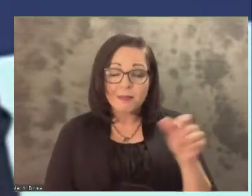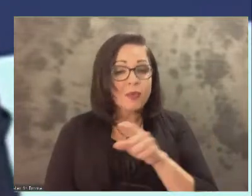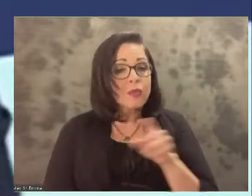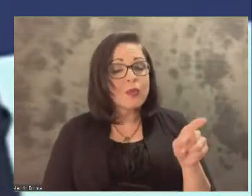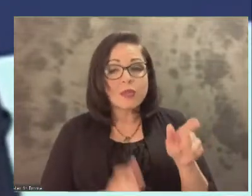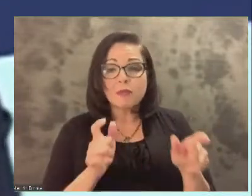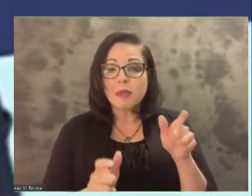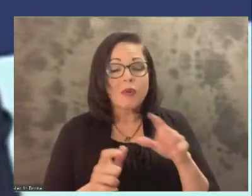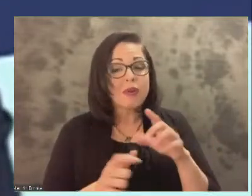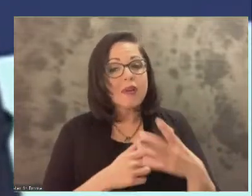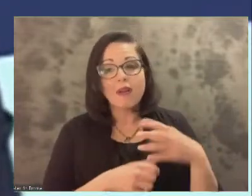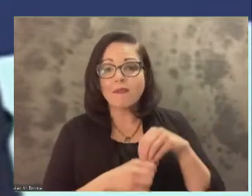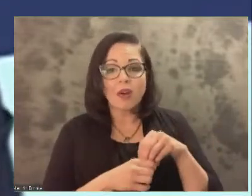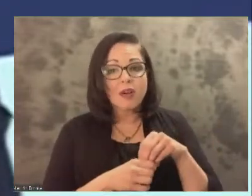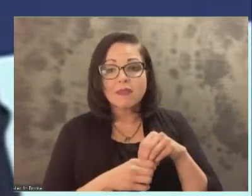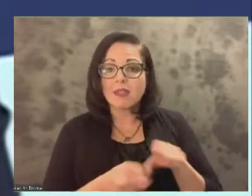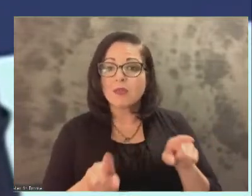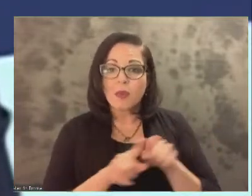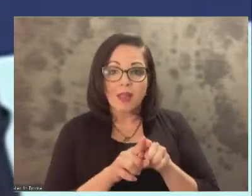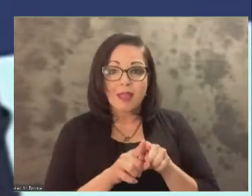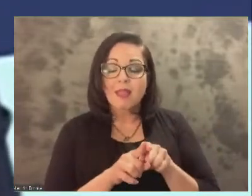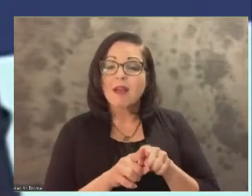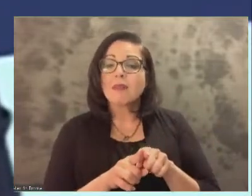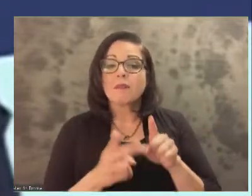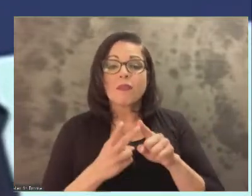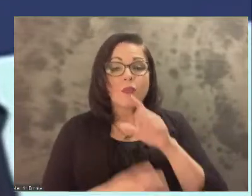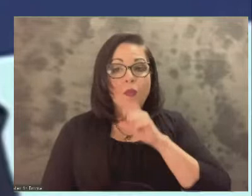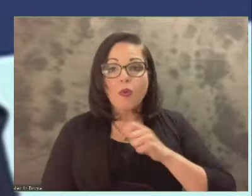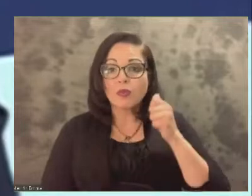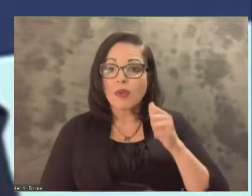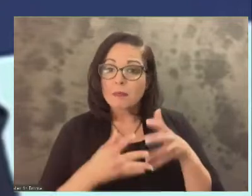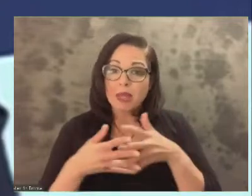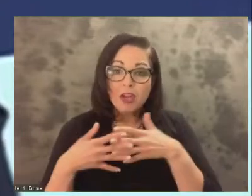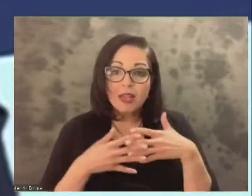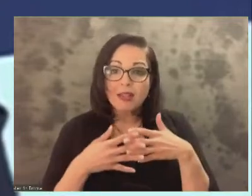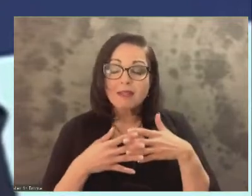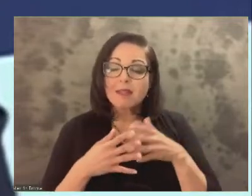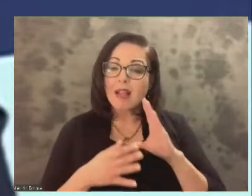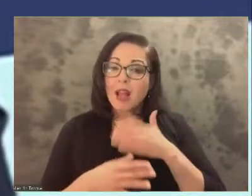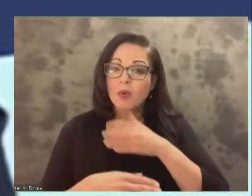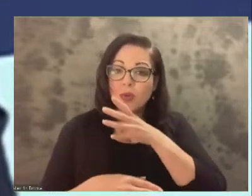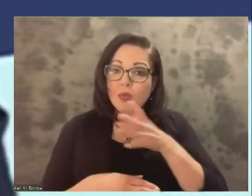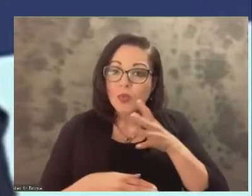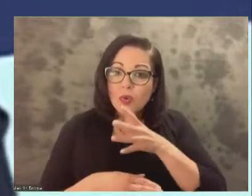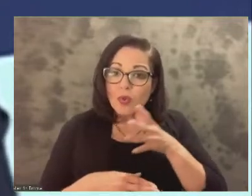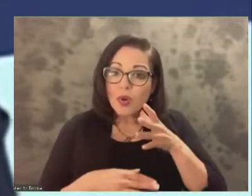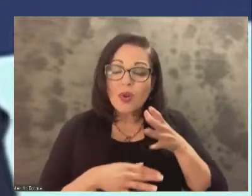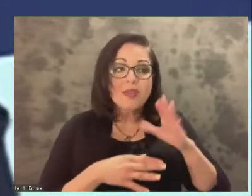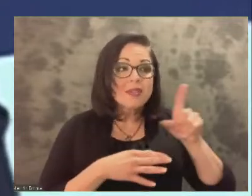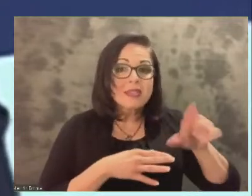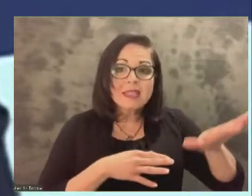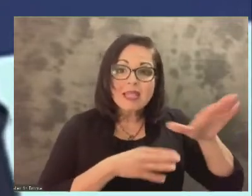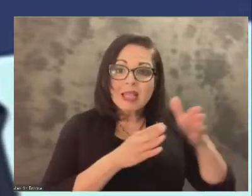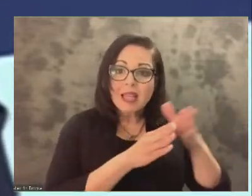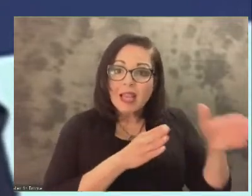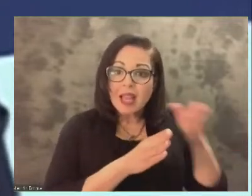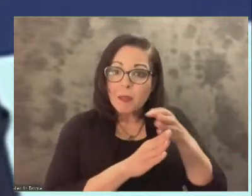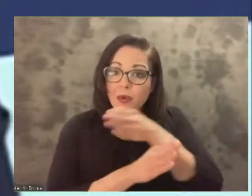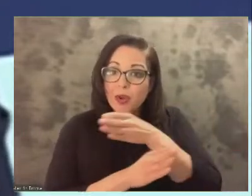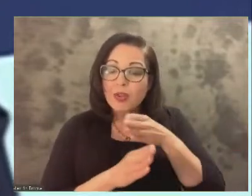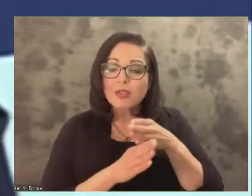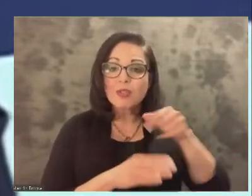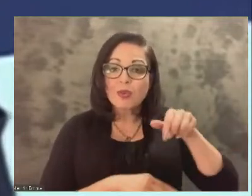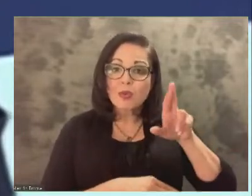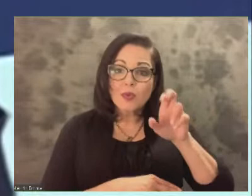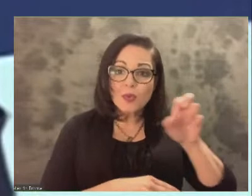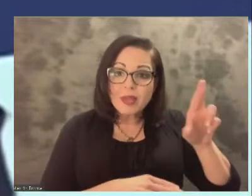justice involved, older Americans, our rural neighbors, mixed status families, queer people,